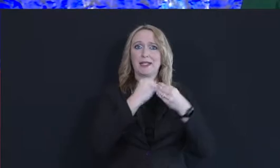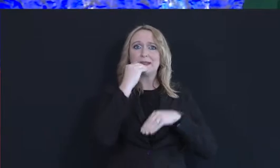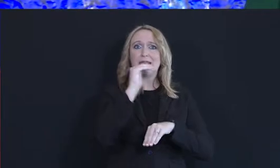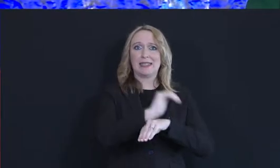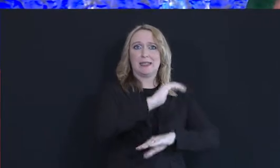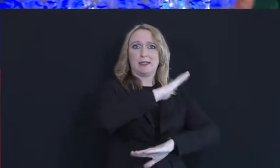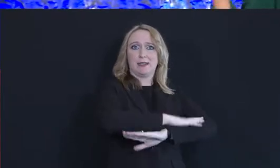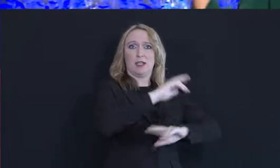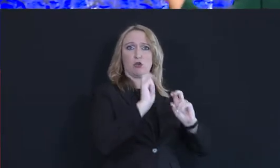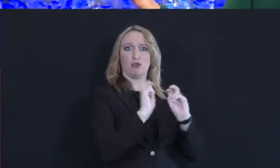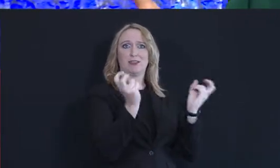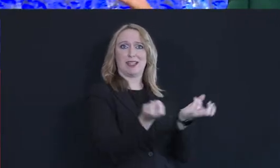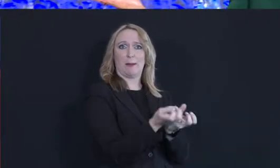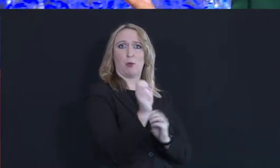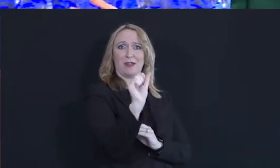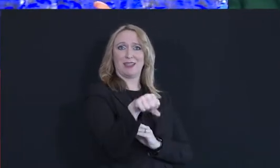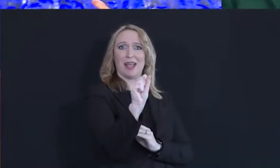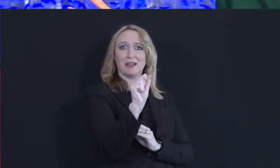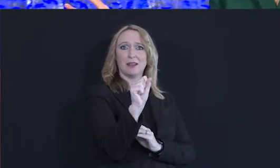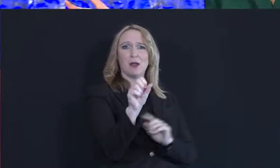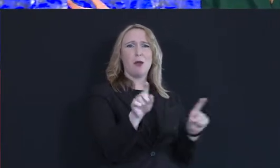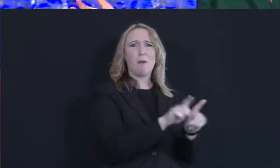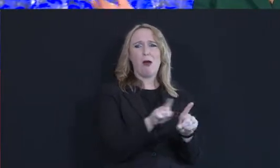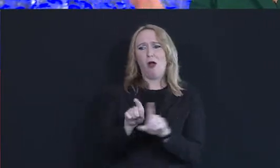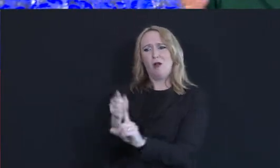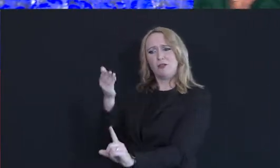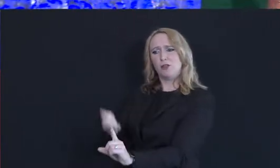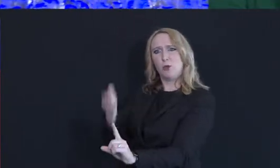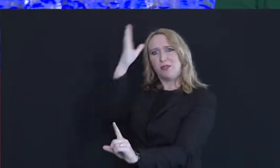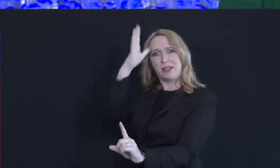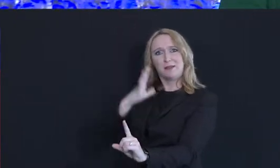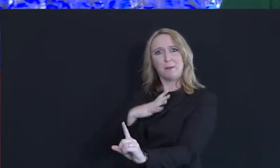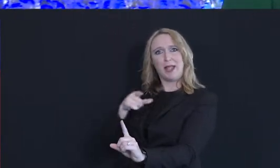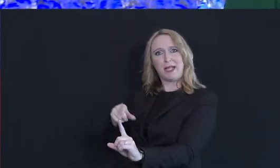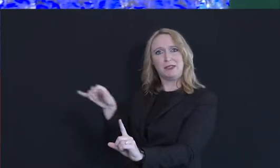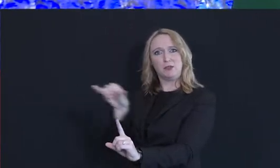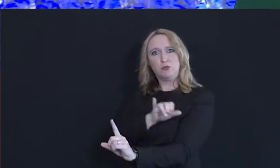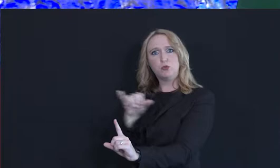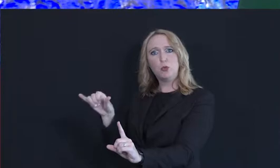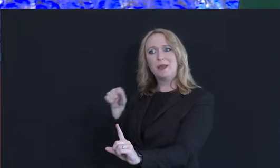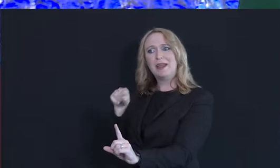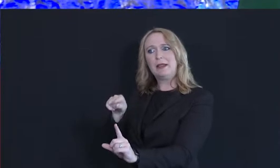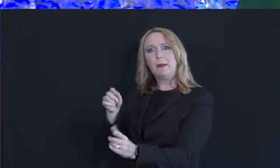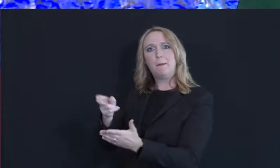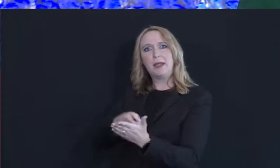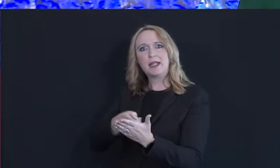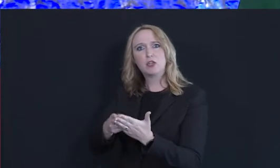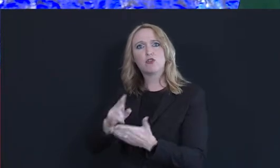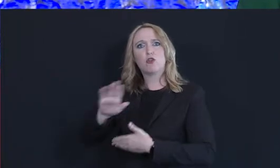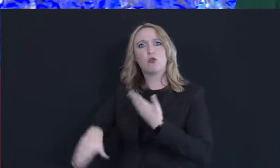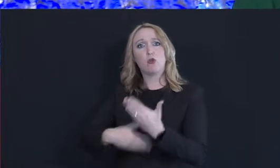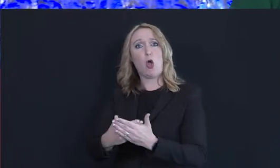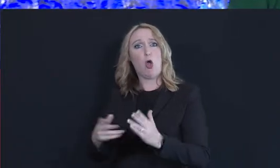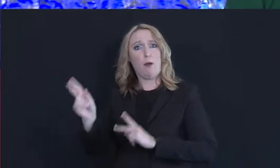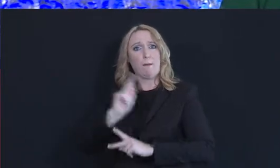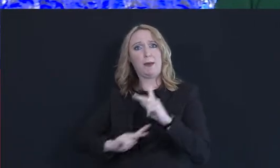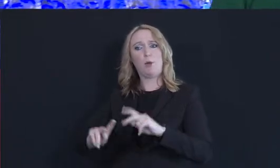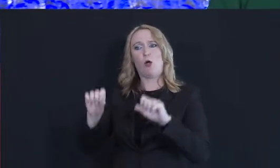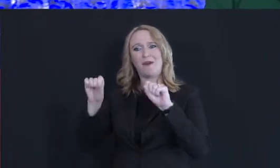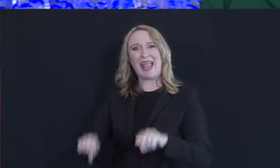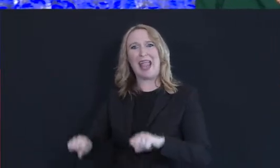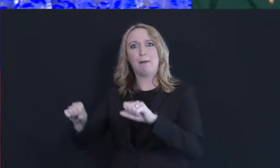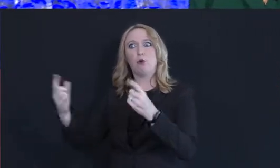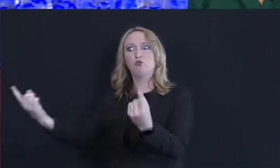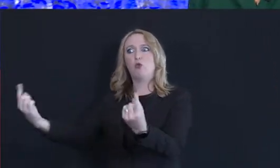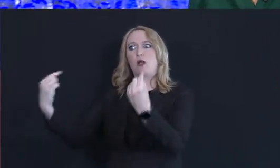often happens more often when we have people like judge Carr who are making sure that all people have a seat at the table we're